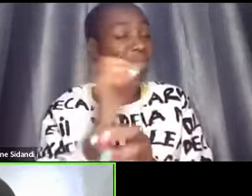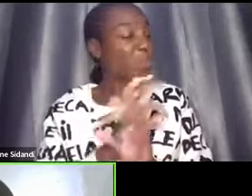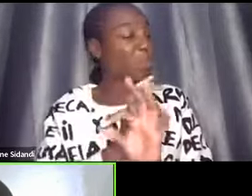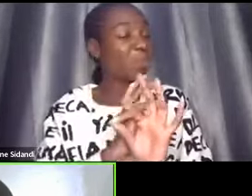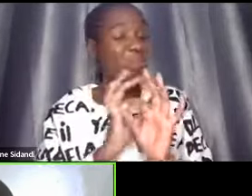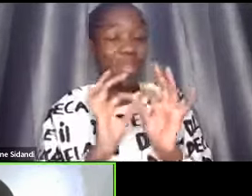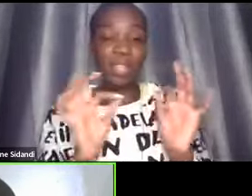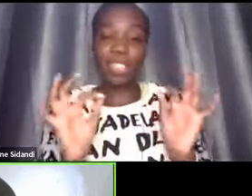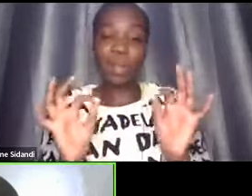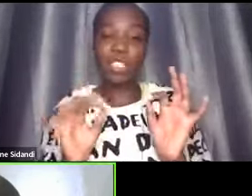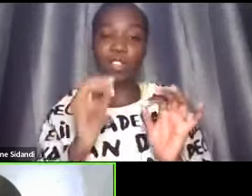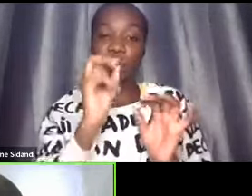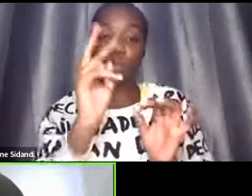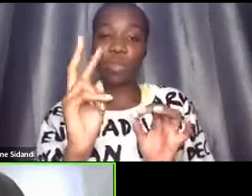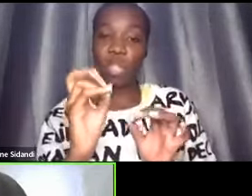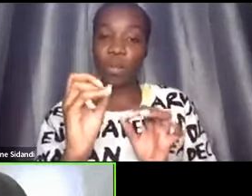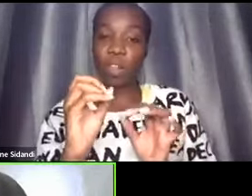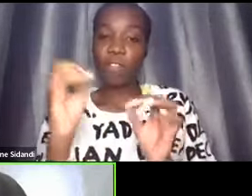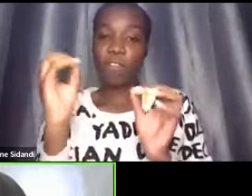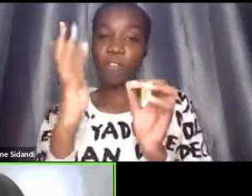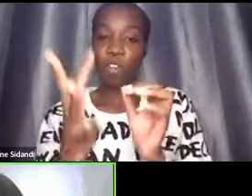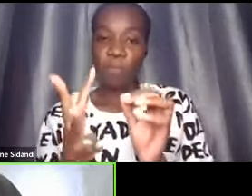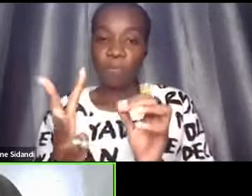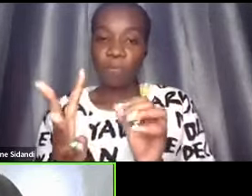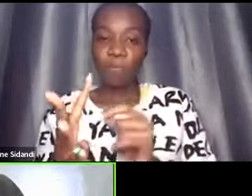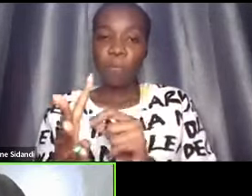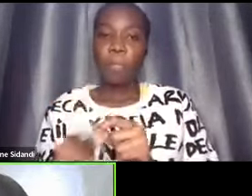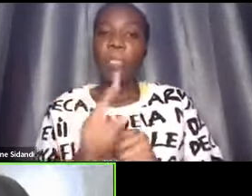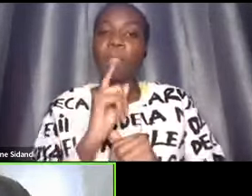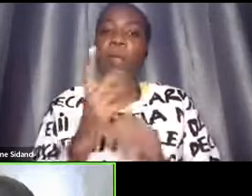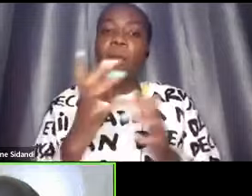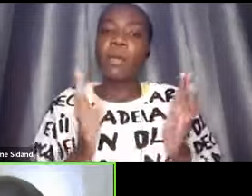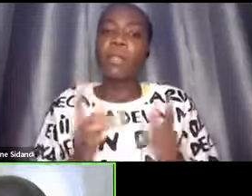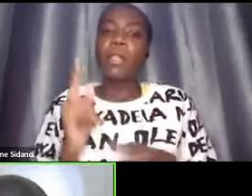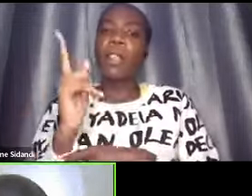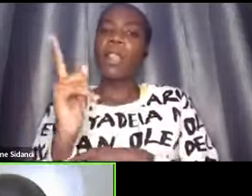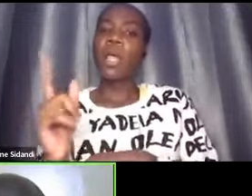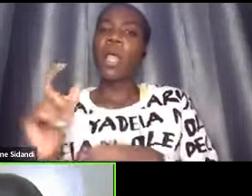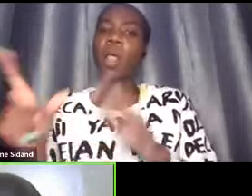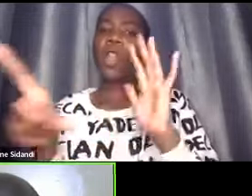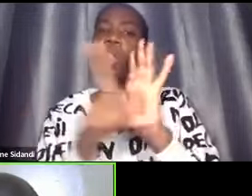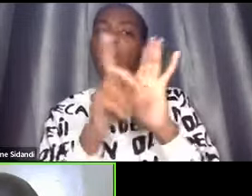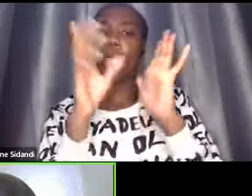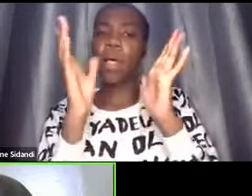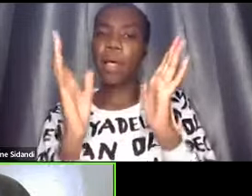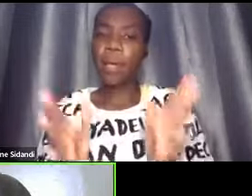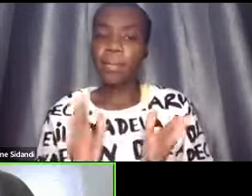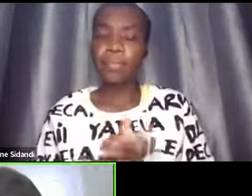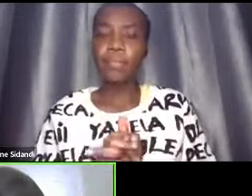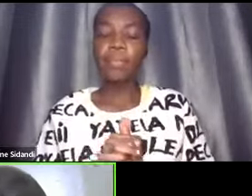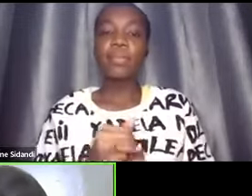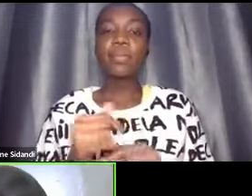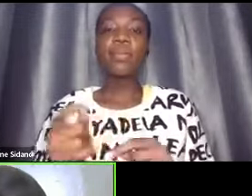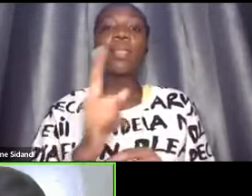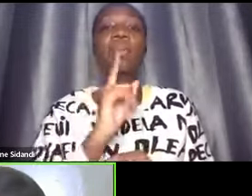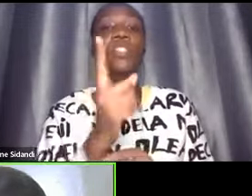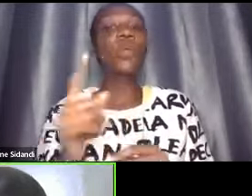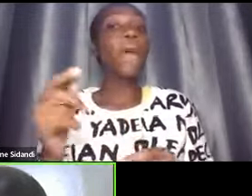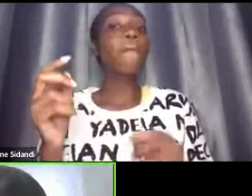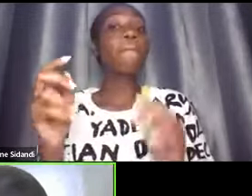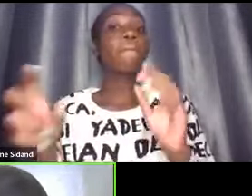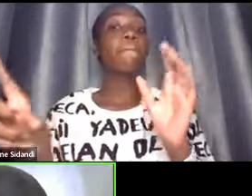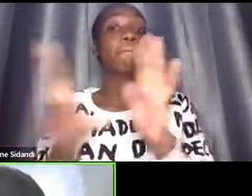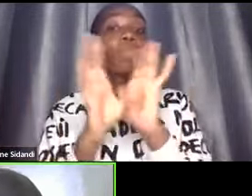year 2004, he was a lawyer and he had some flats at Umoja Inako. I just want to tell you what mediators do